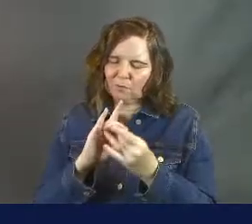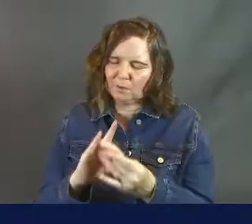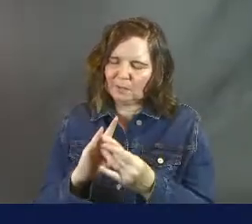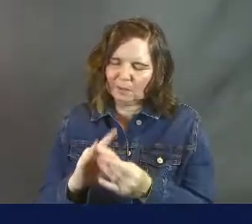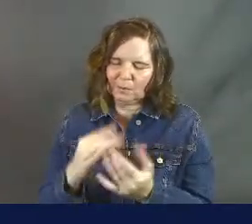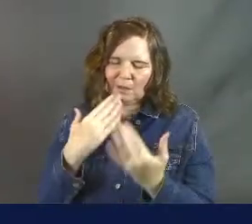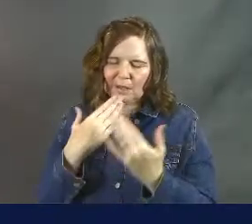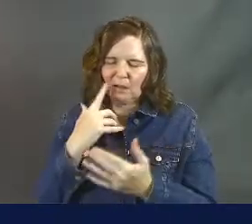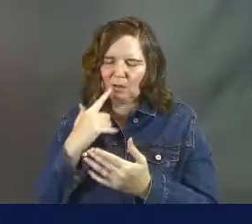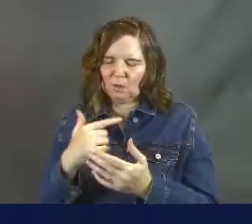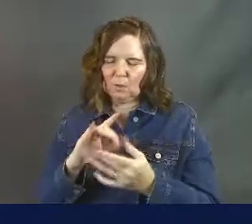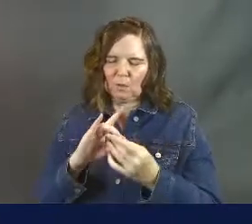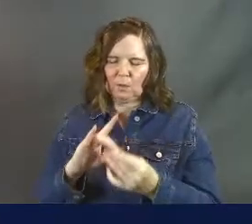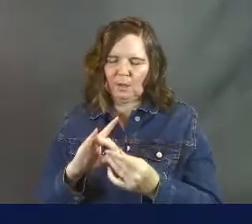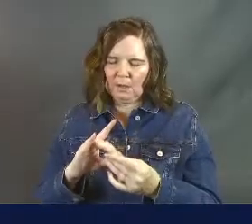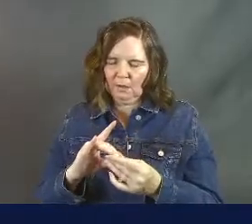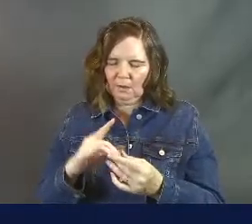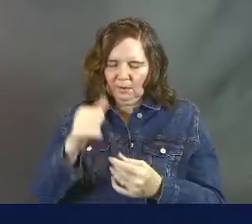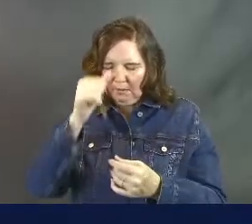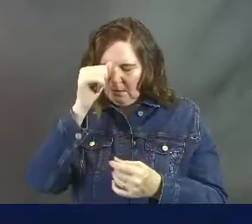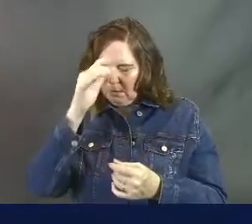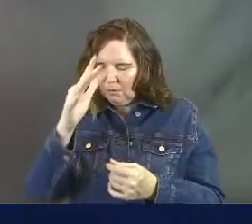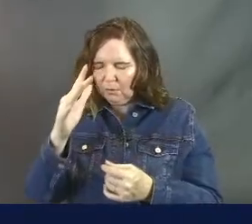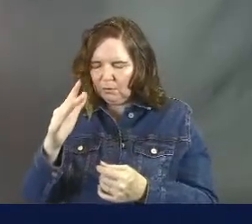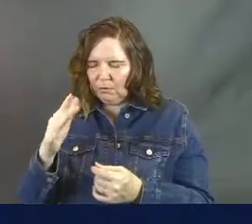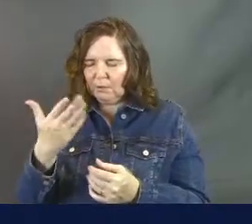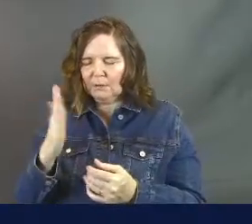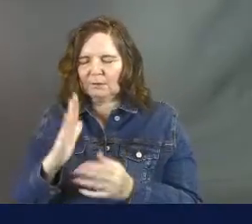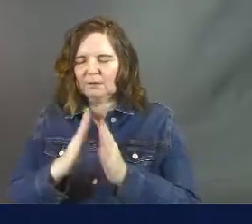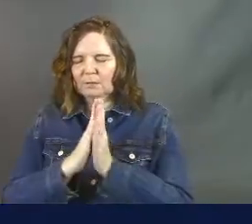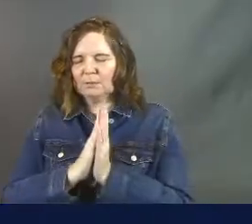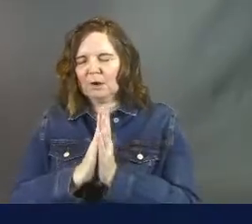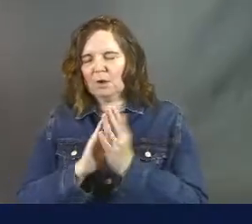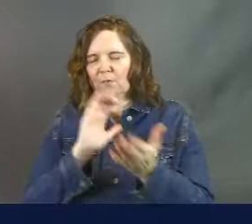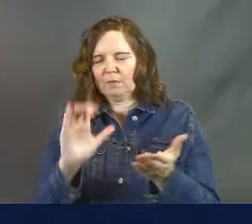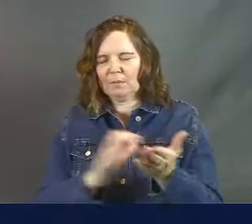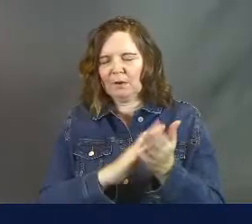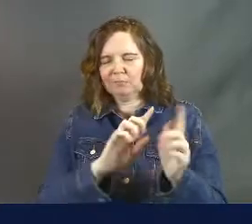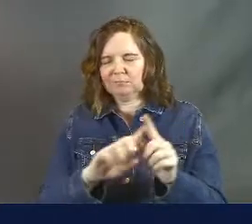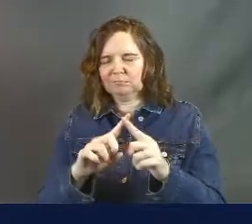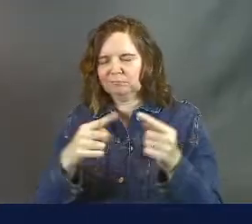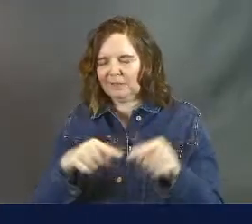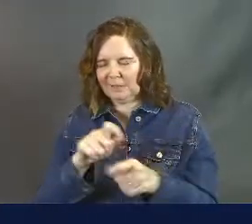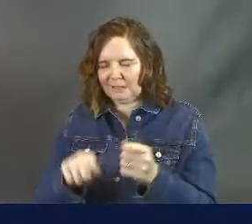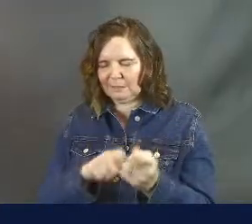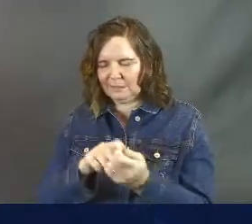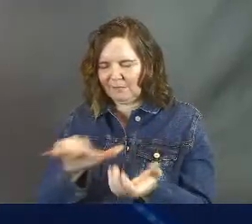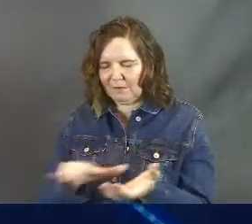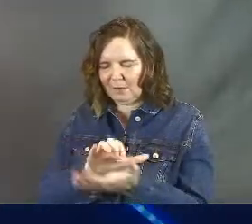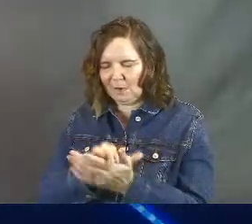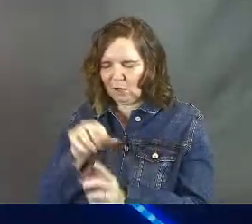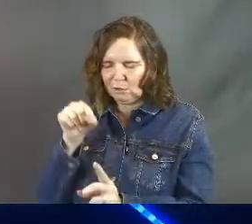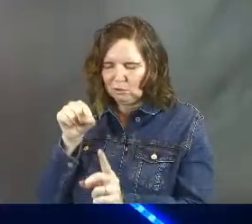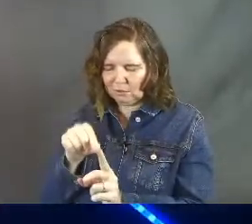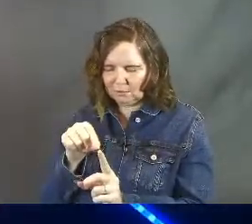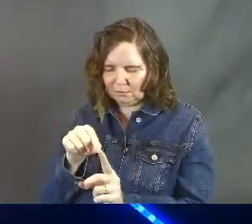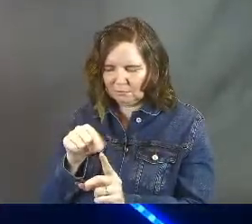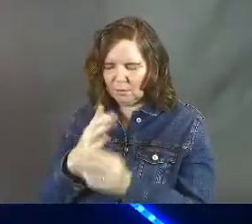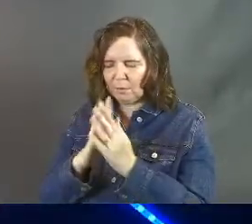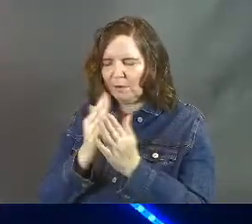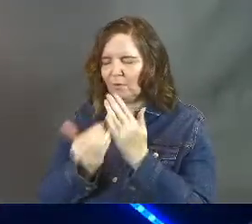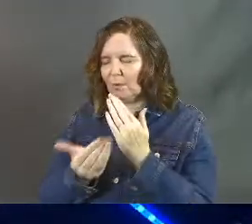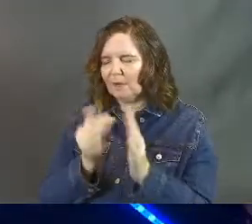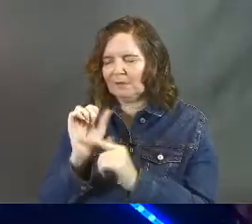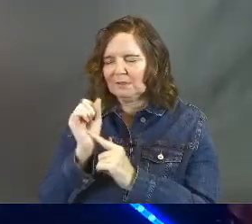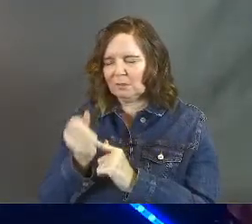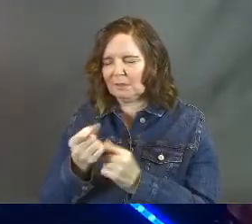relationships, Jesus. We thank You that You are a relational Father. And God, we pray over the marriages that are going on right now, this specific marriage, God. We pray for